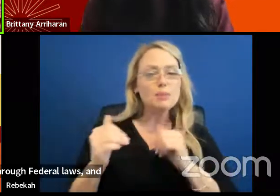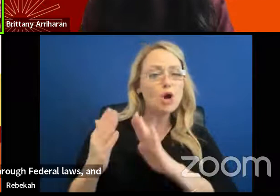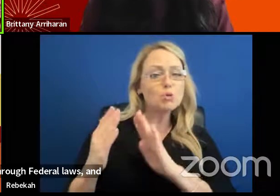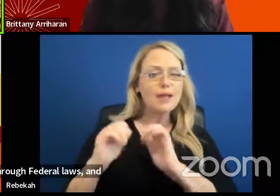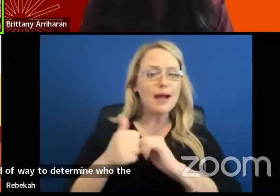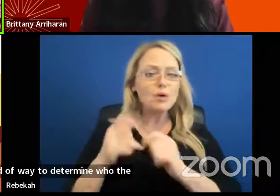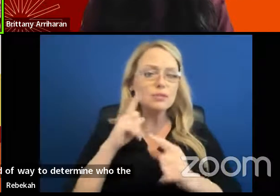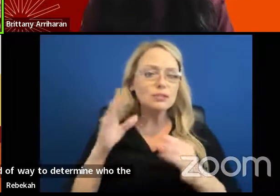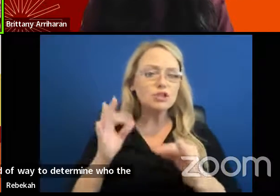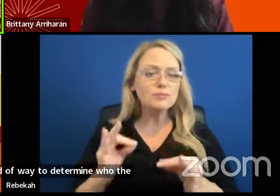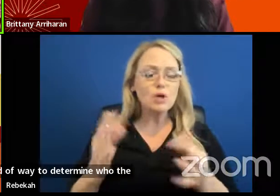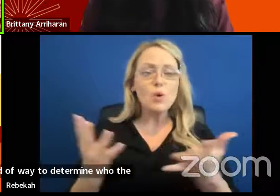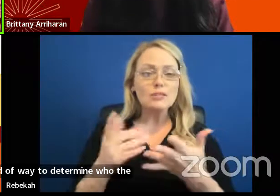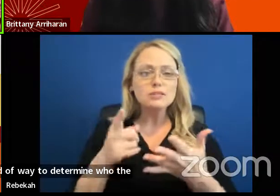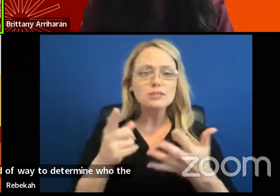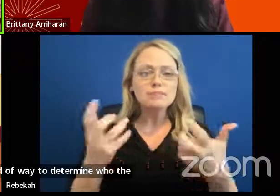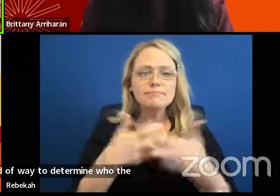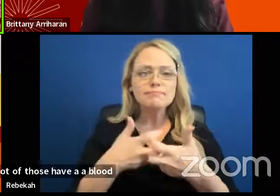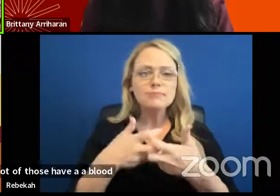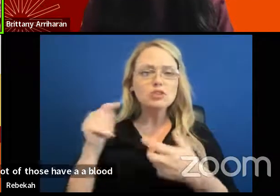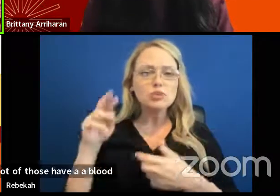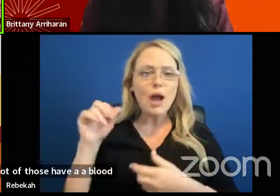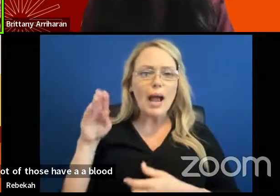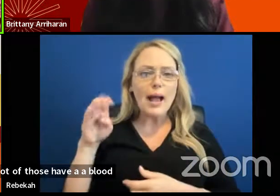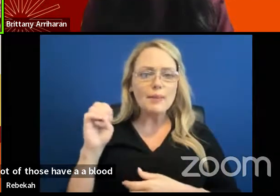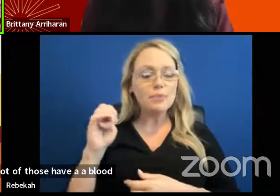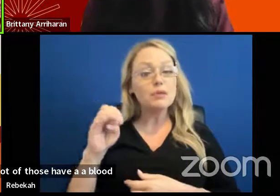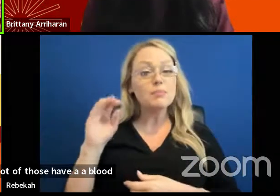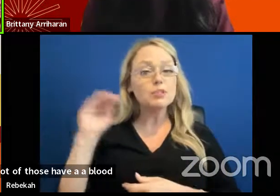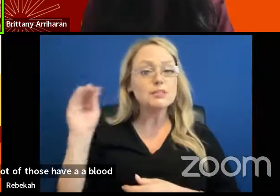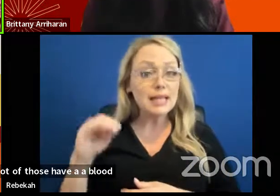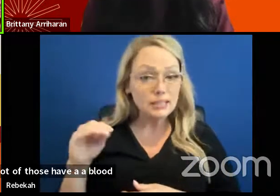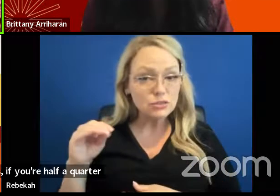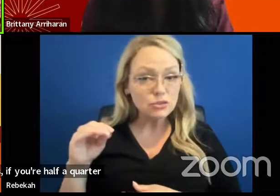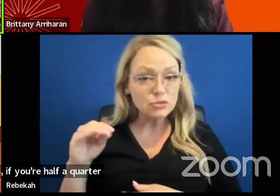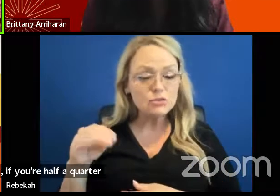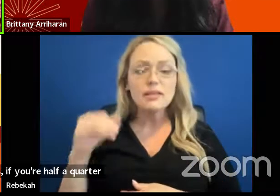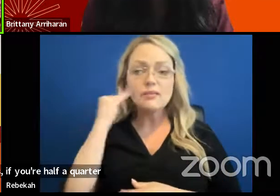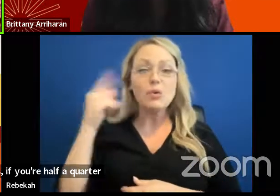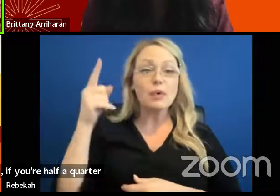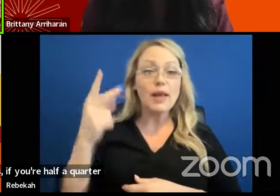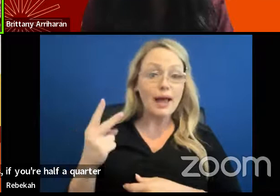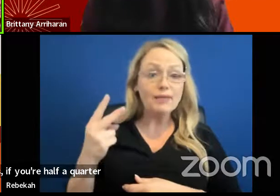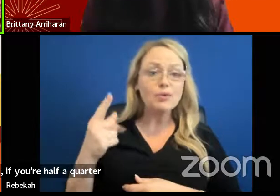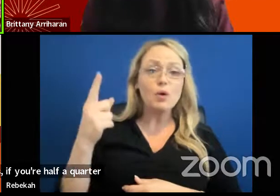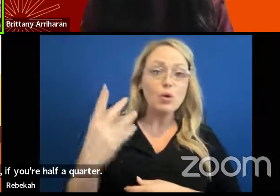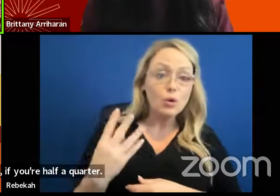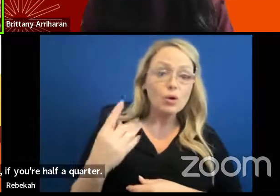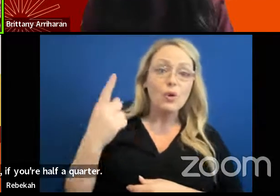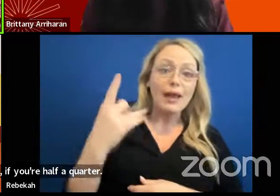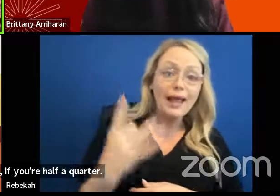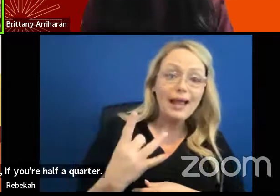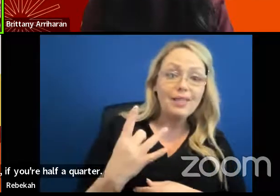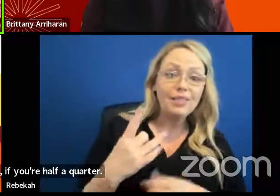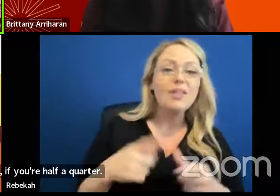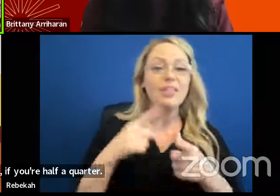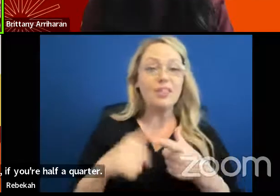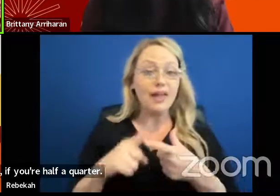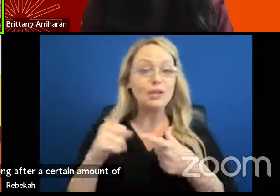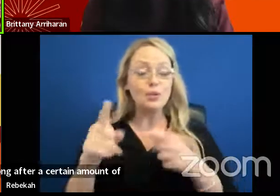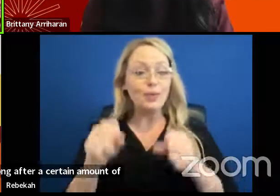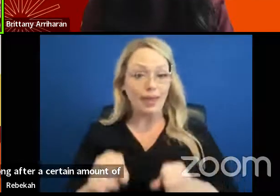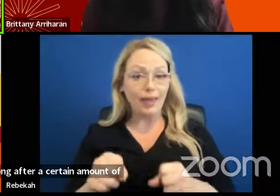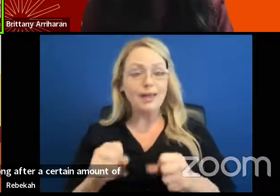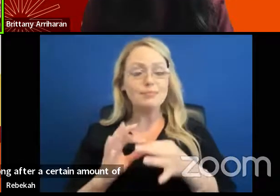a blood quantum, which means if you're half, if you're a quarter, if you're an eighth, you belong. And after a certain amount of time, you don't anymore. If